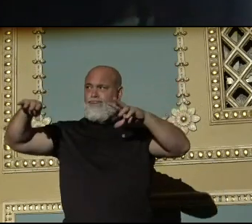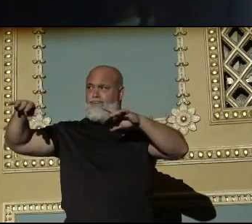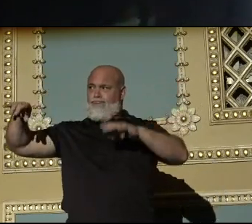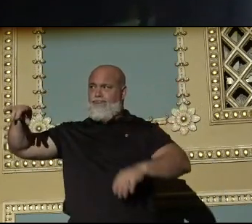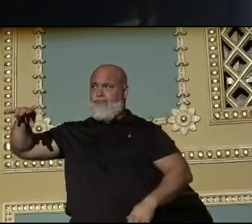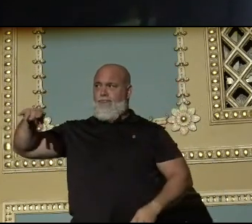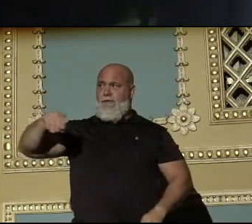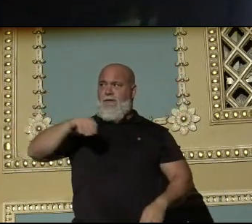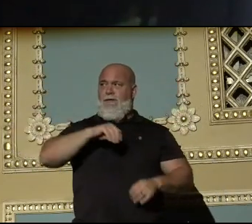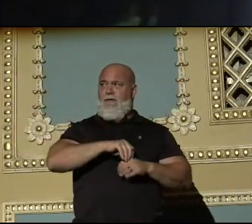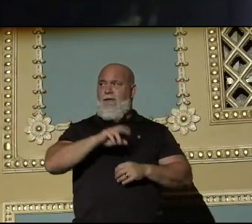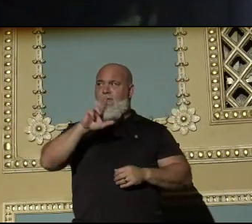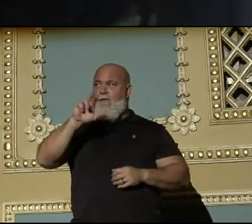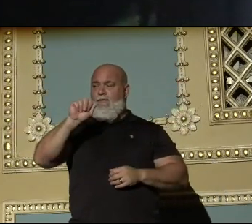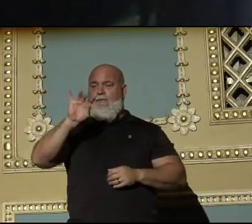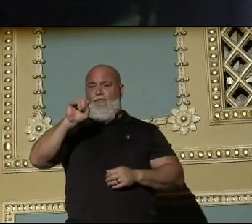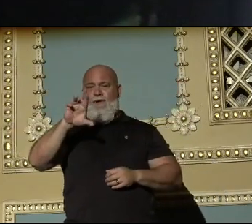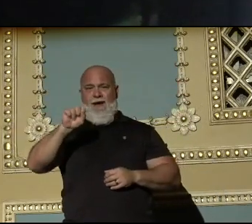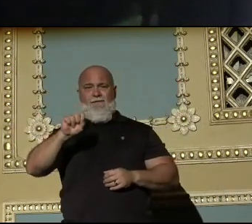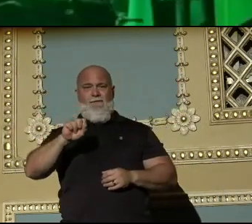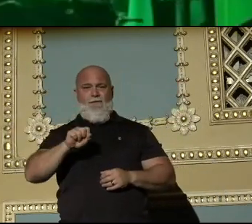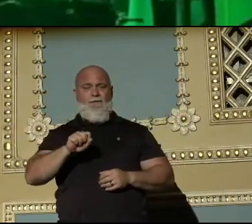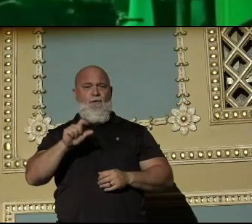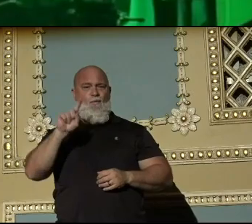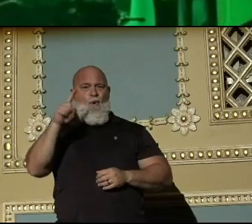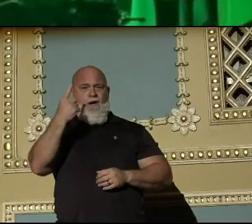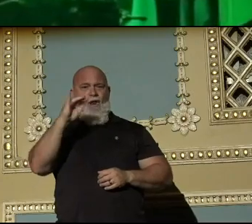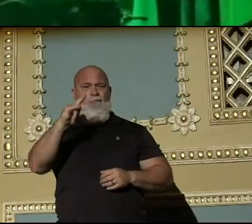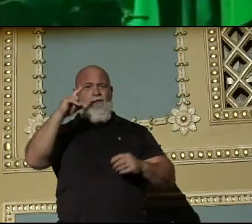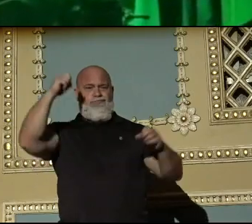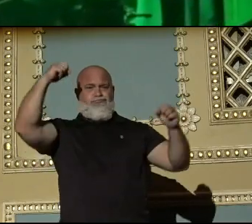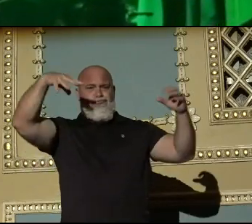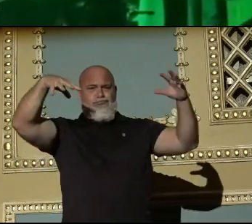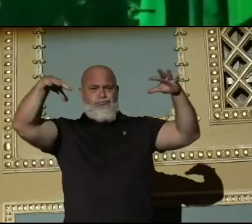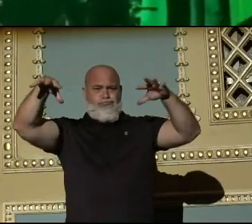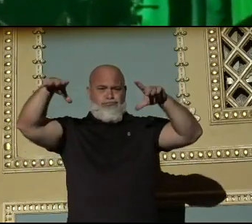rafters and drop the $1 bills